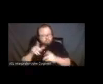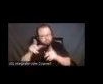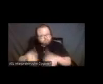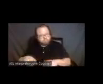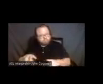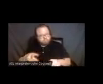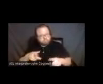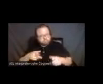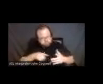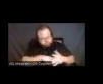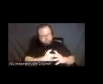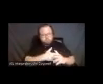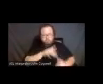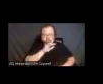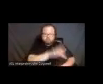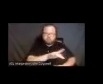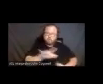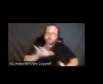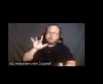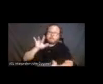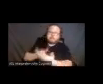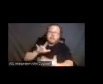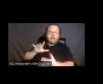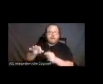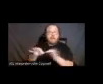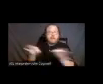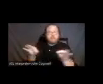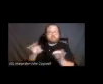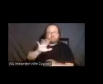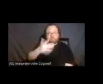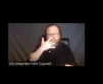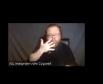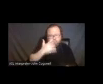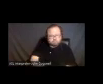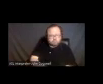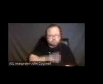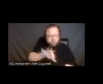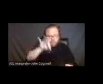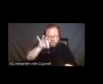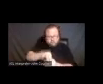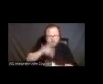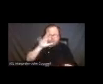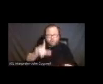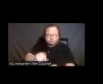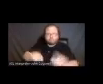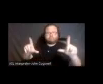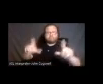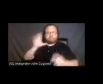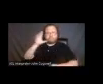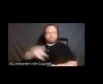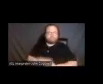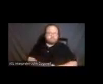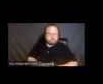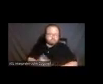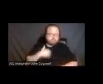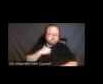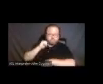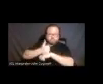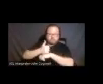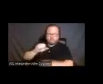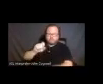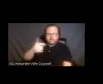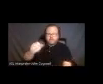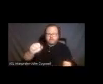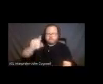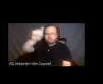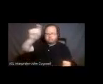up to the screen and select the language of your choice. Your ballot will appear. There is a settings toolbar at the top